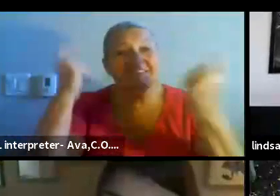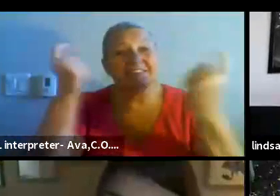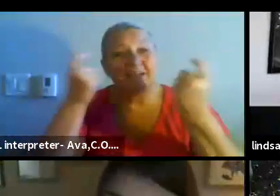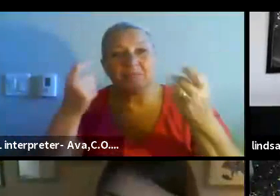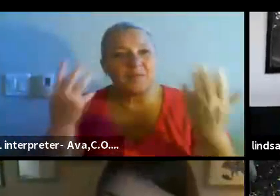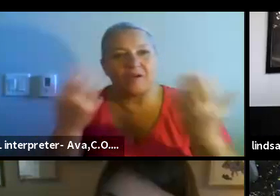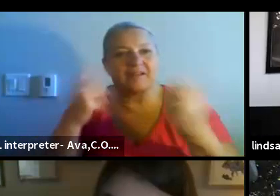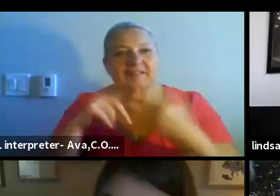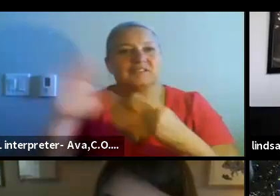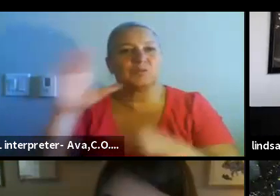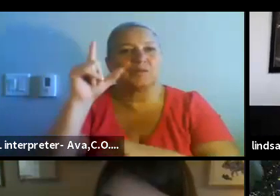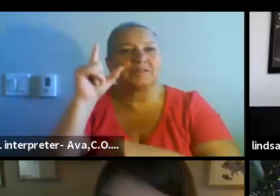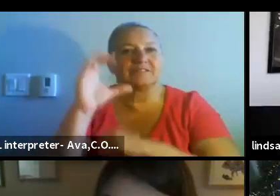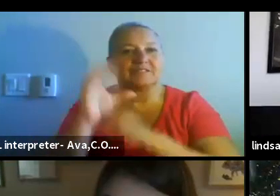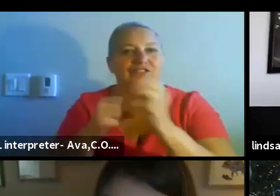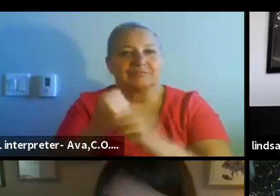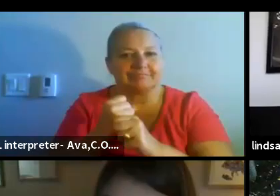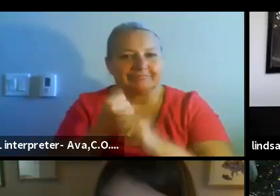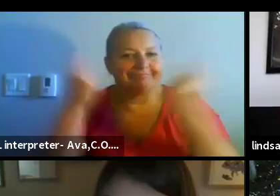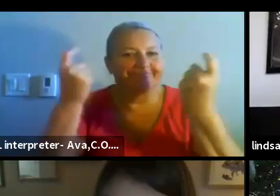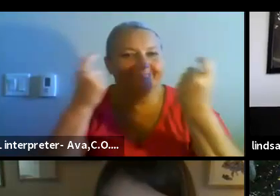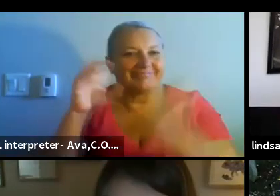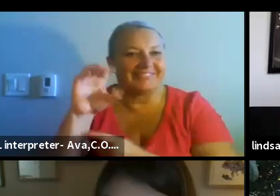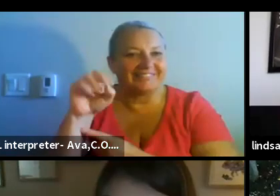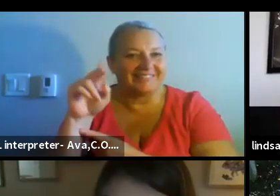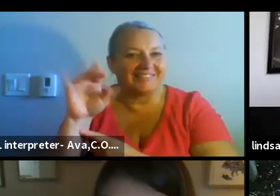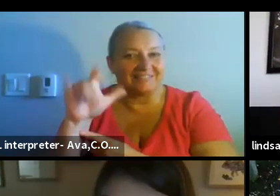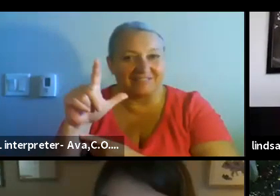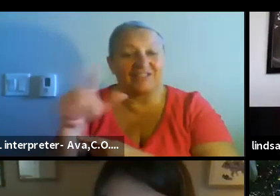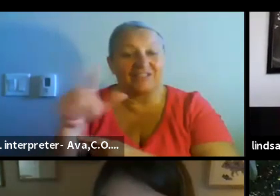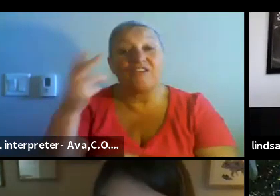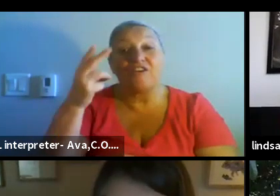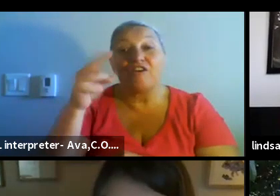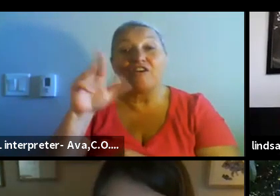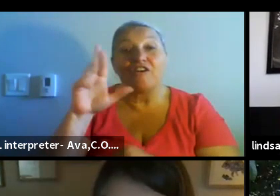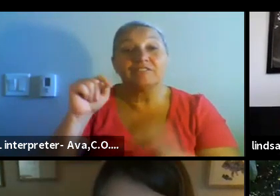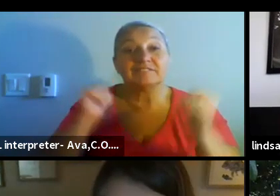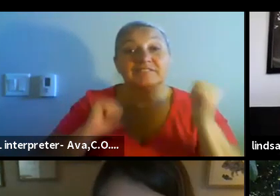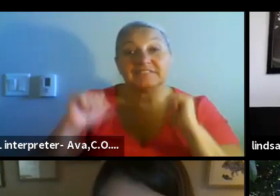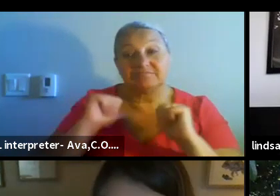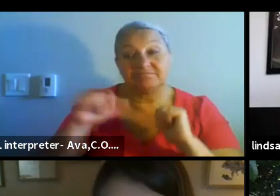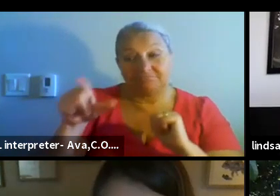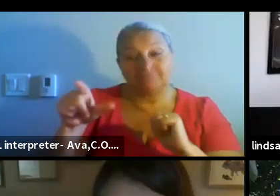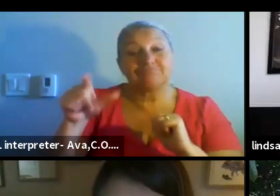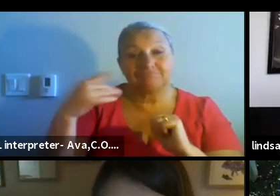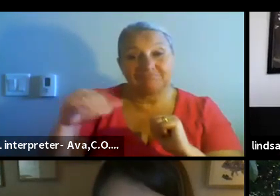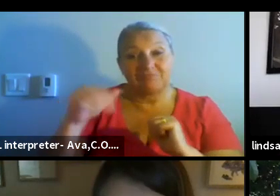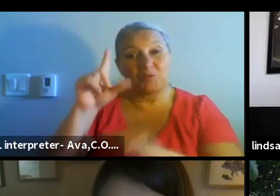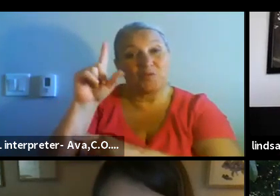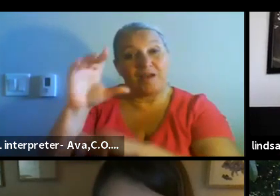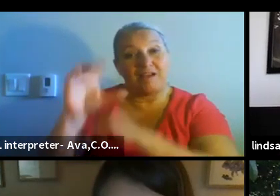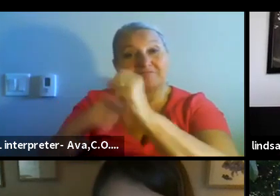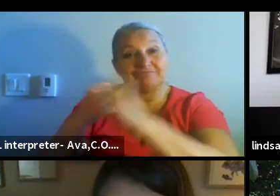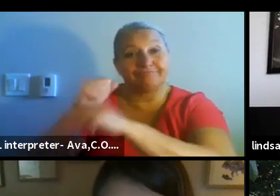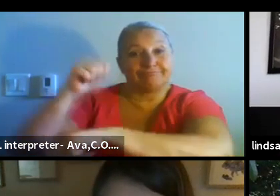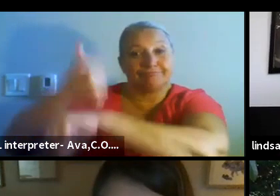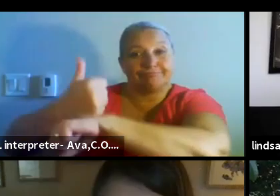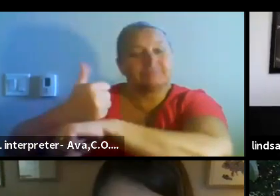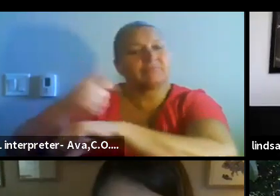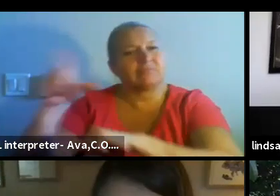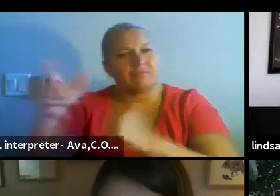centenary. For 100 years, Heart House Theater had contributed to the development of the storytellers and to